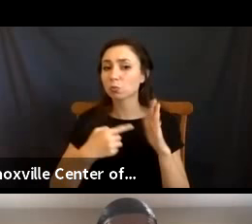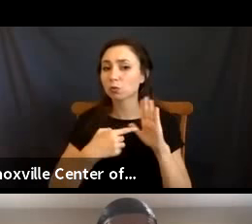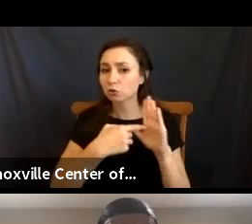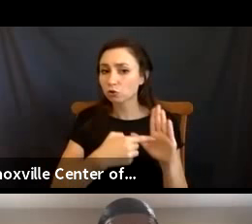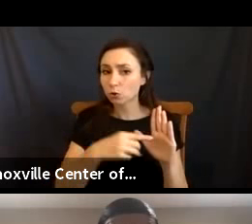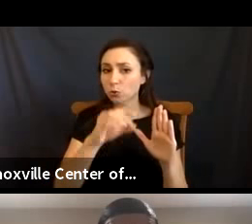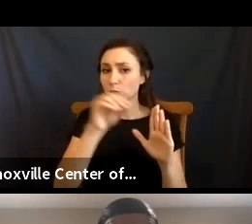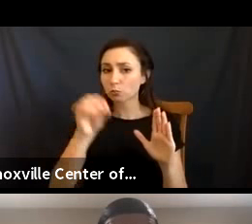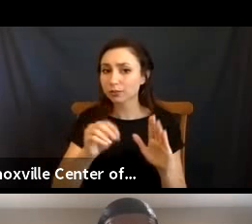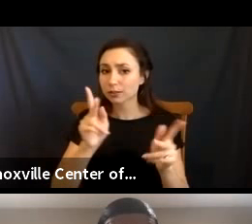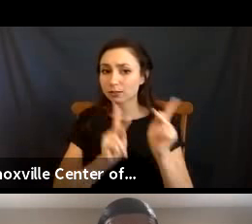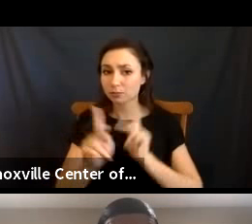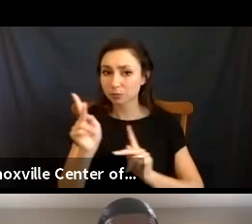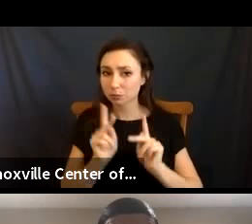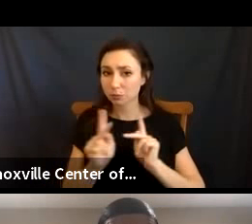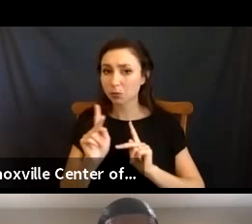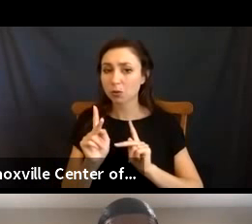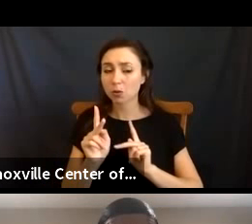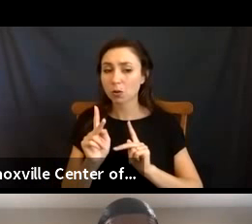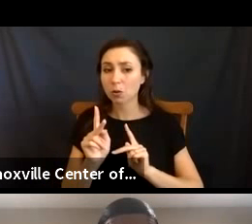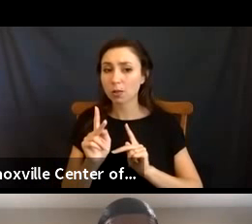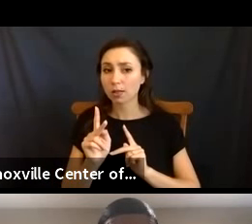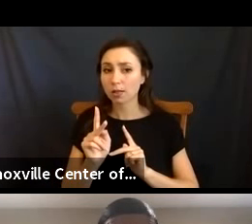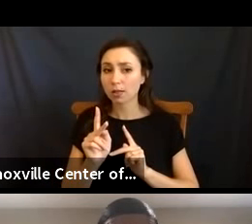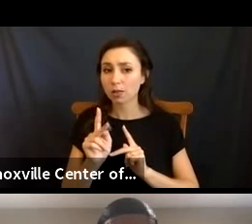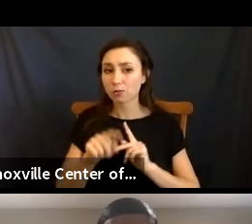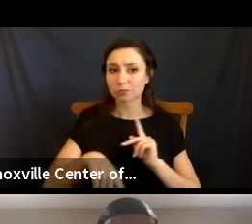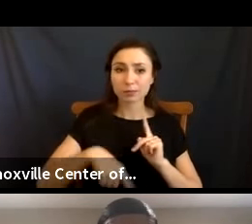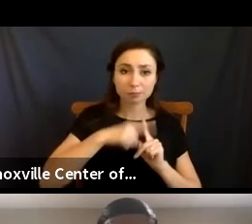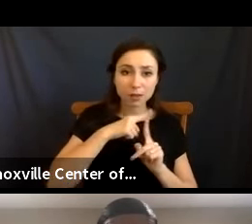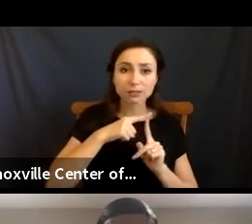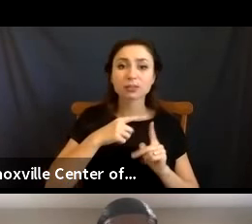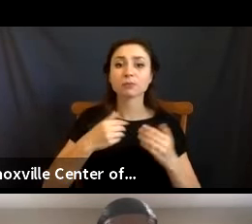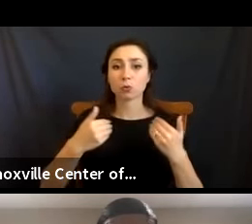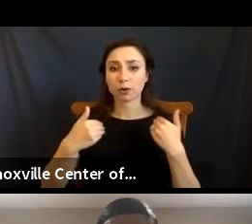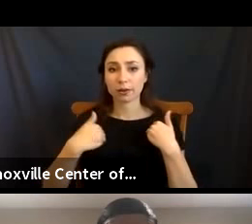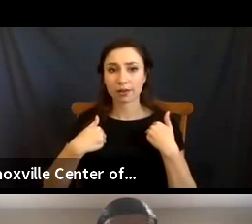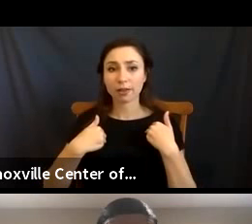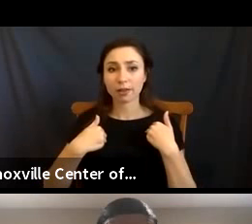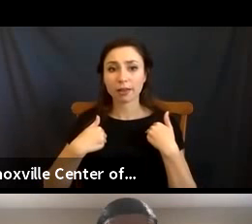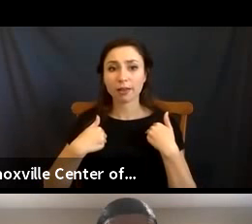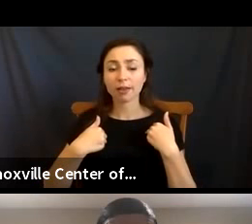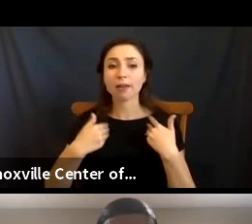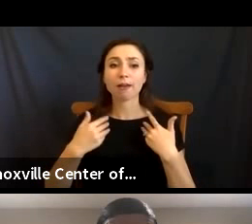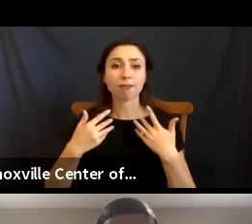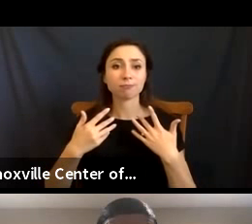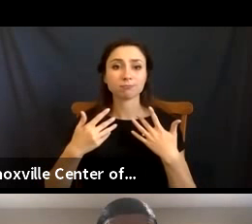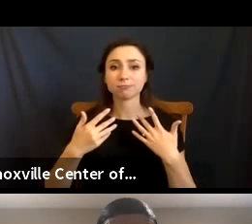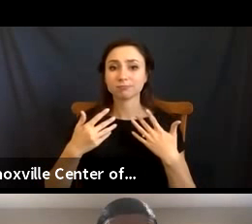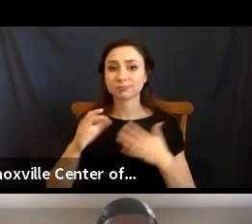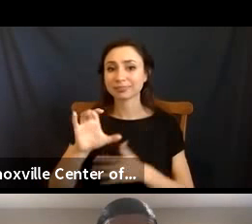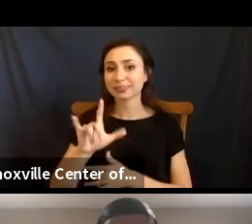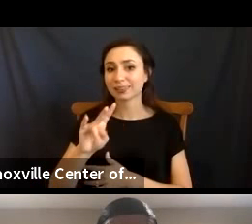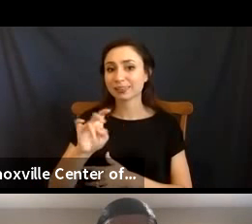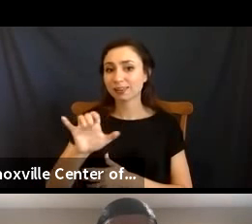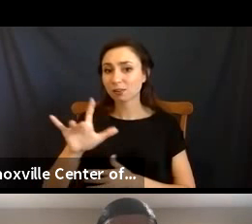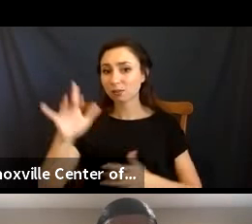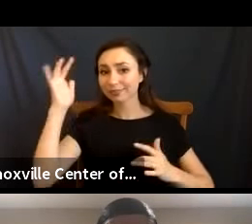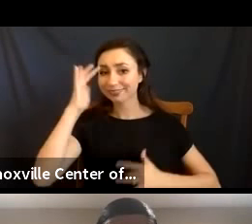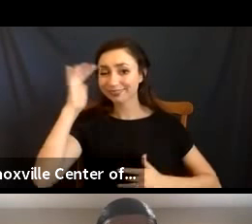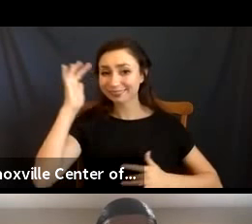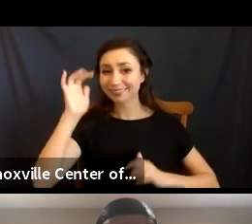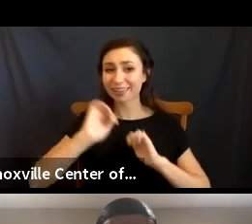have either been positive or had clinical disease is, basically how that